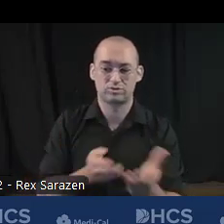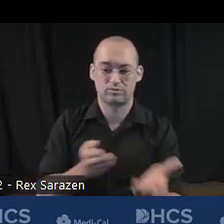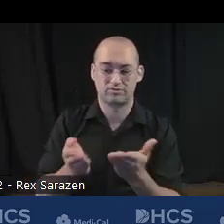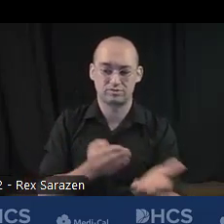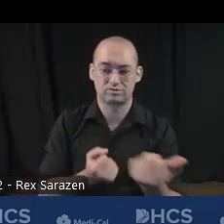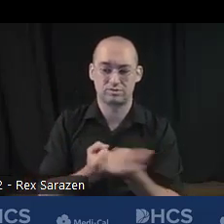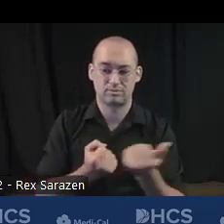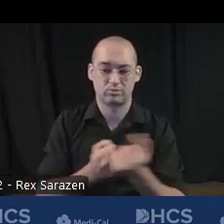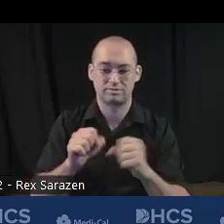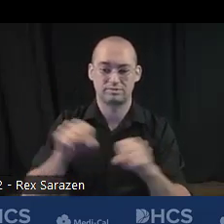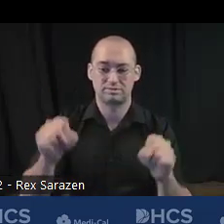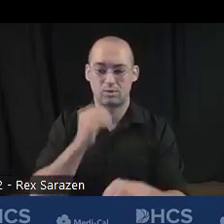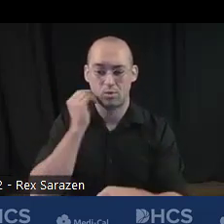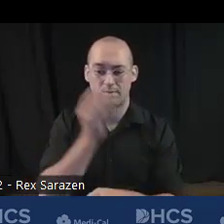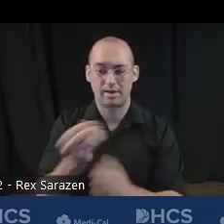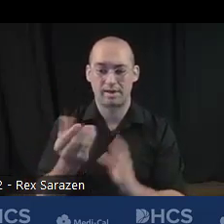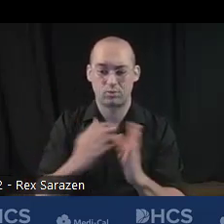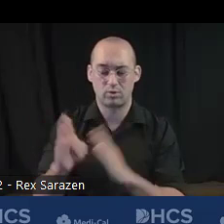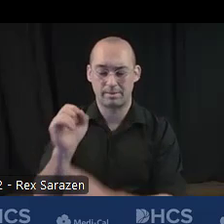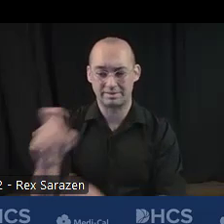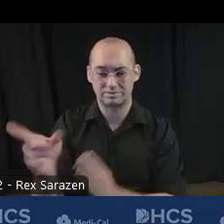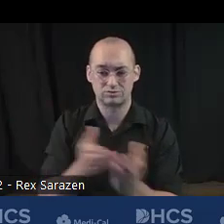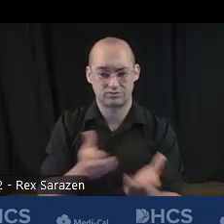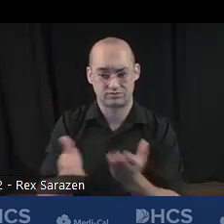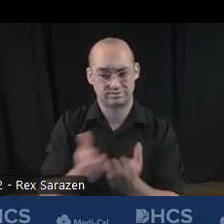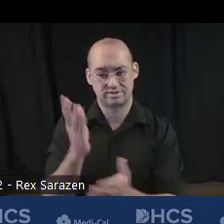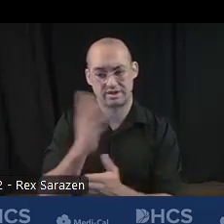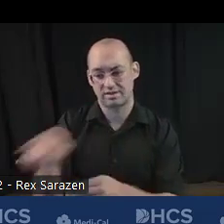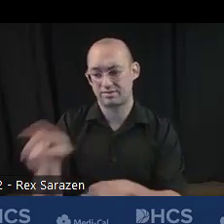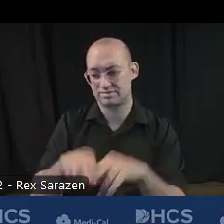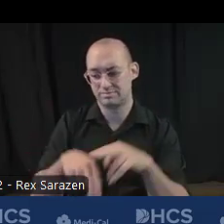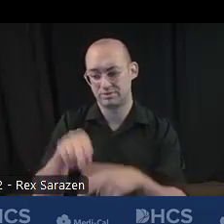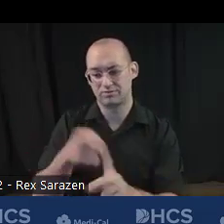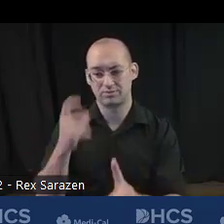home and community-based services. And this builds off of the recent